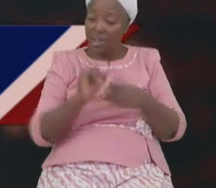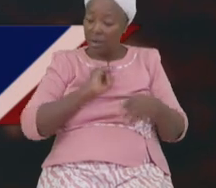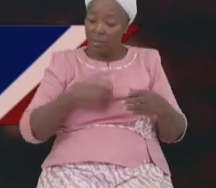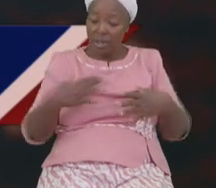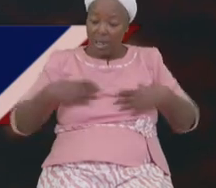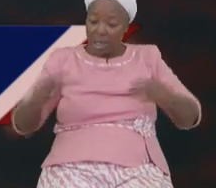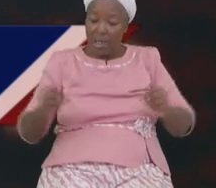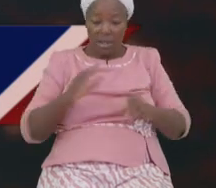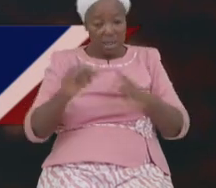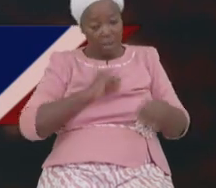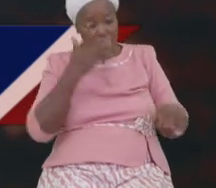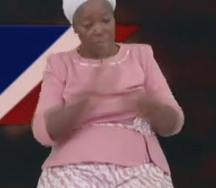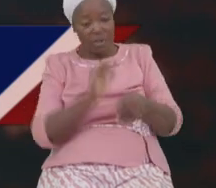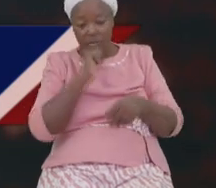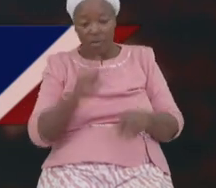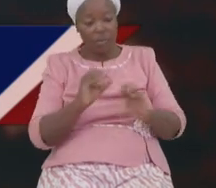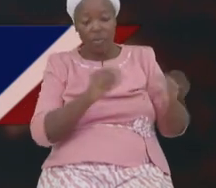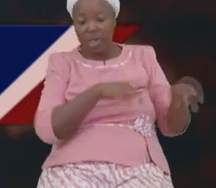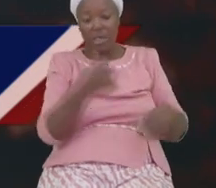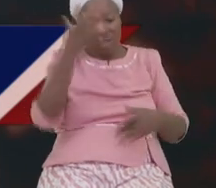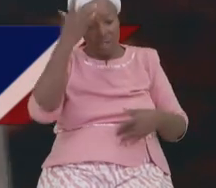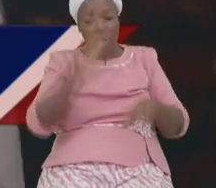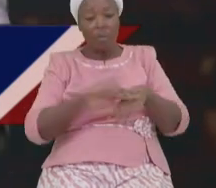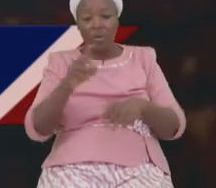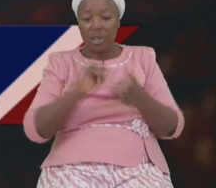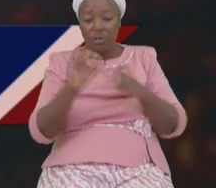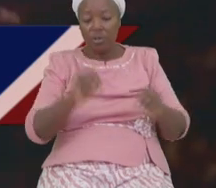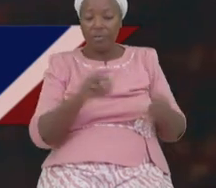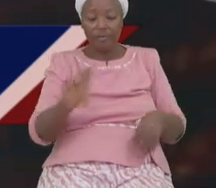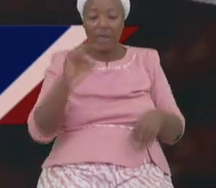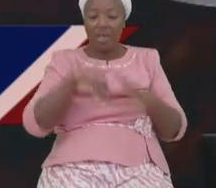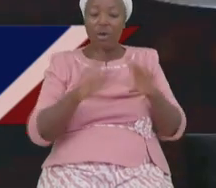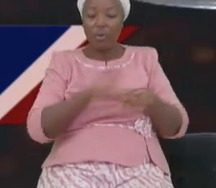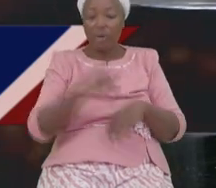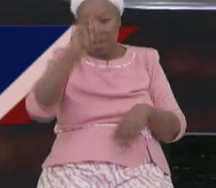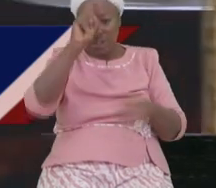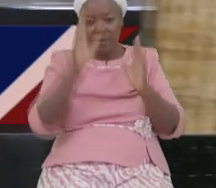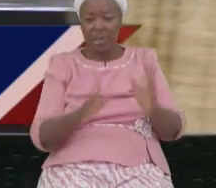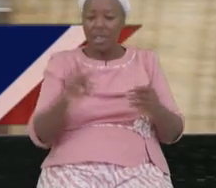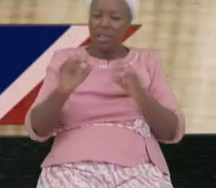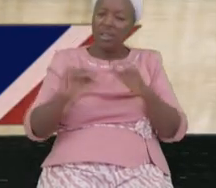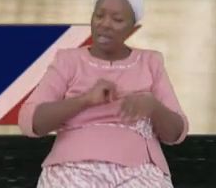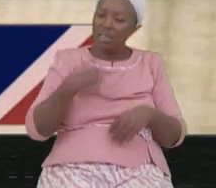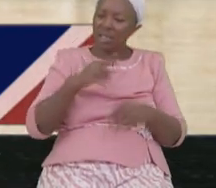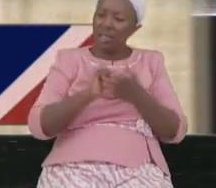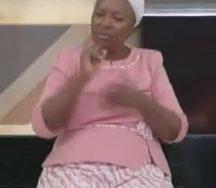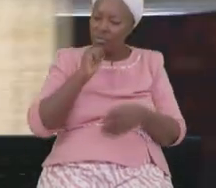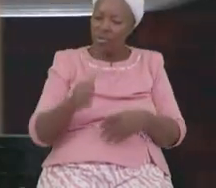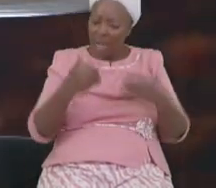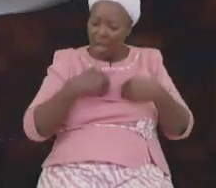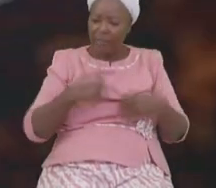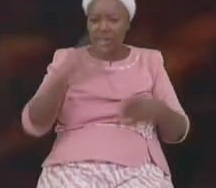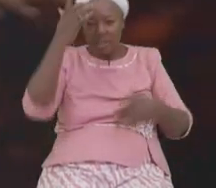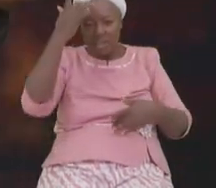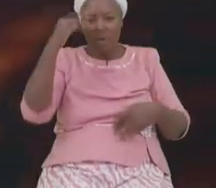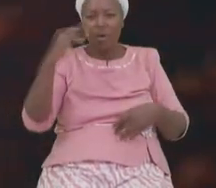any disease upon you which you find upon the Egyptians? Did I say that you will not have the diseases